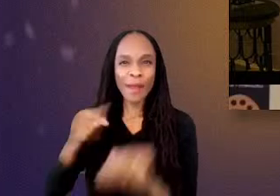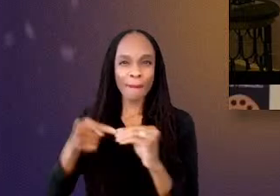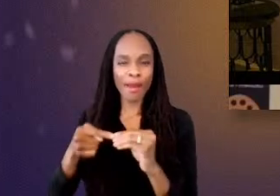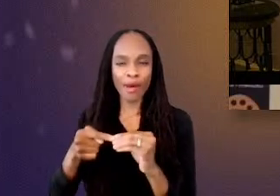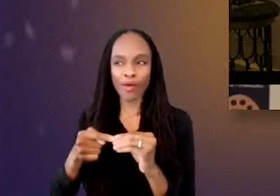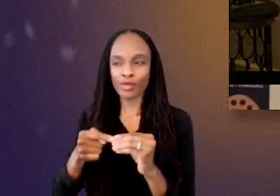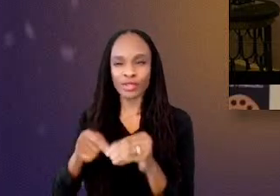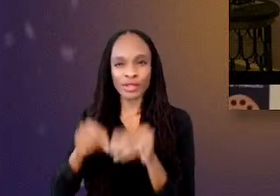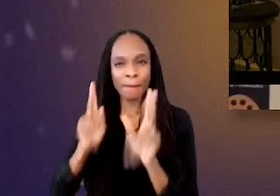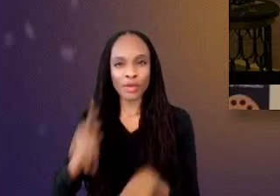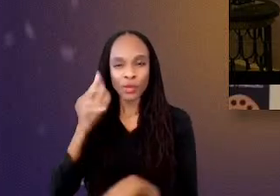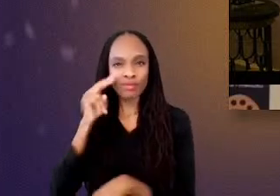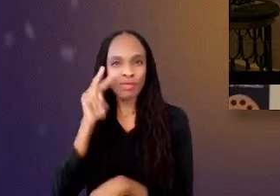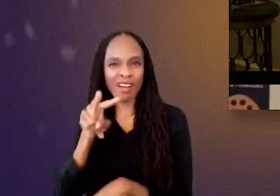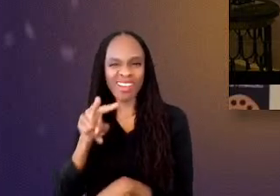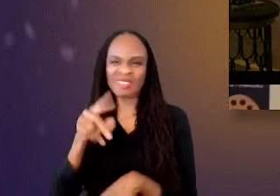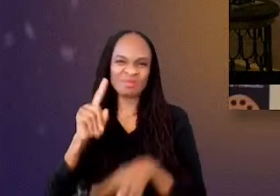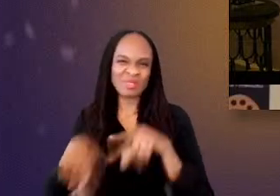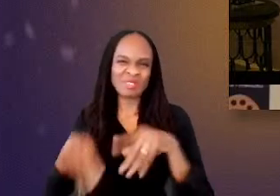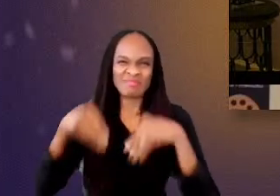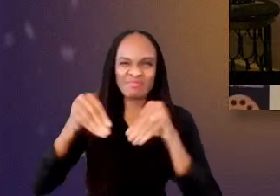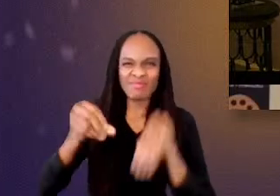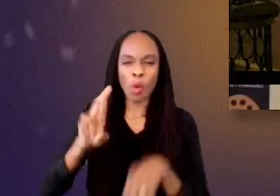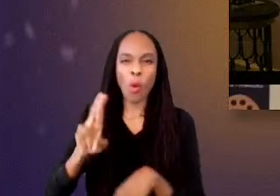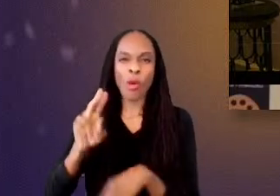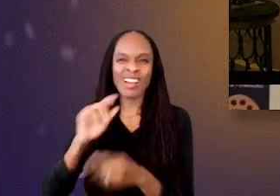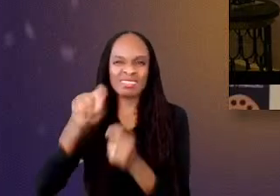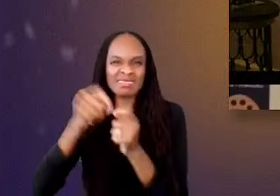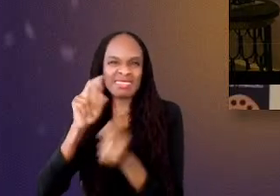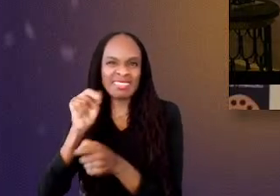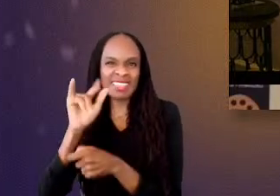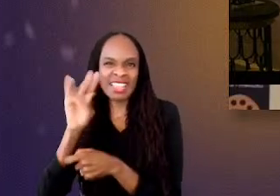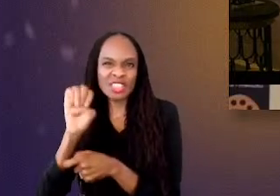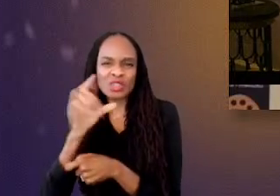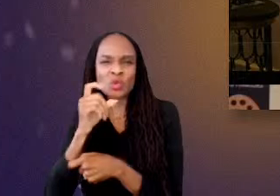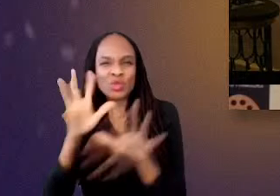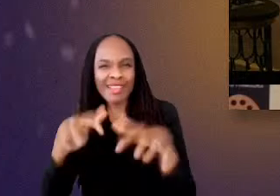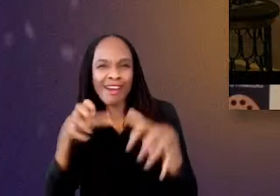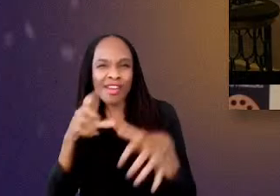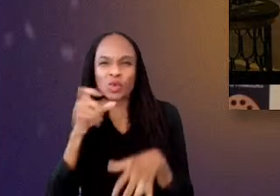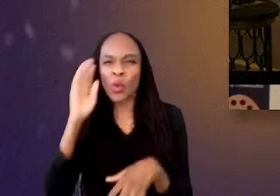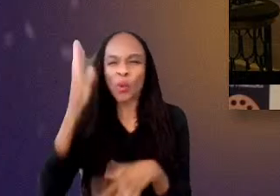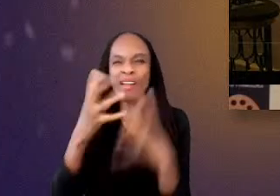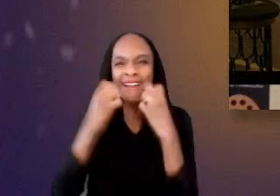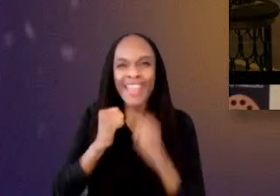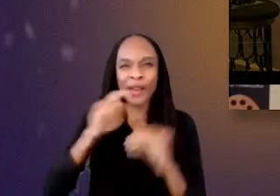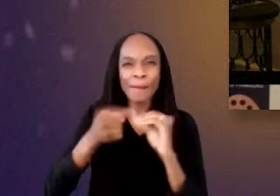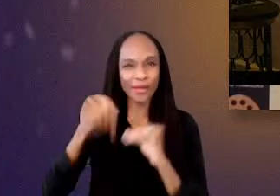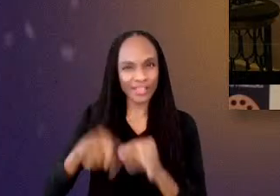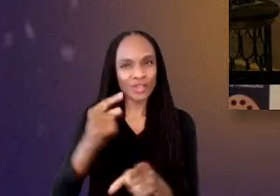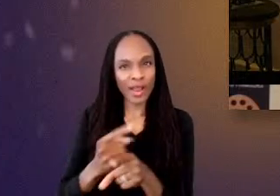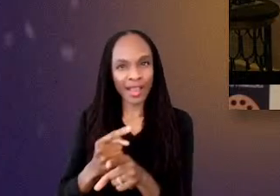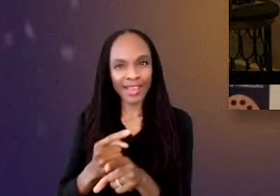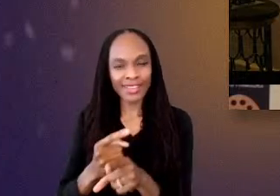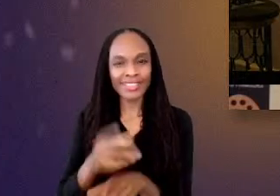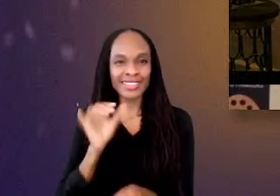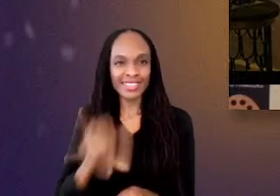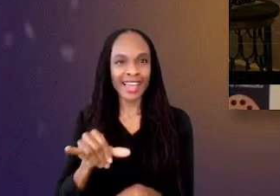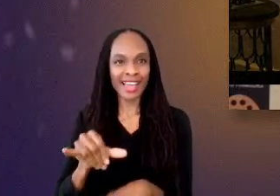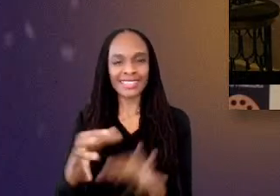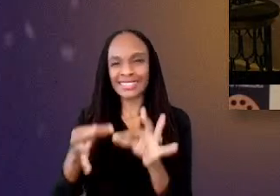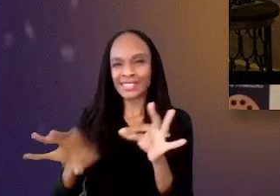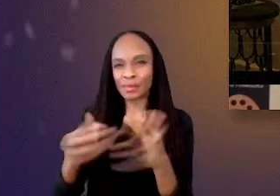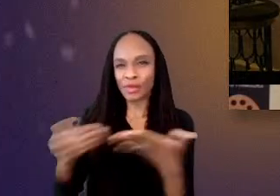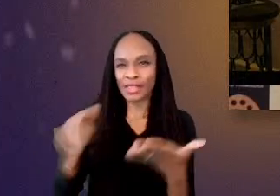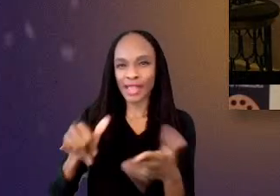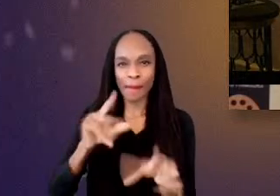as unmarketable or niche. Who's the audience for this? Who's going to care about this, right? And those simple things that people